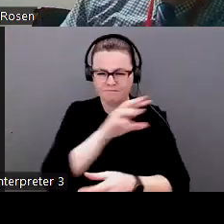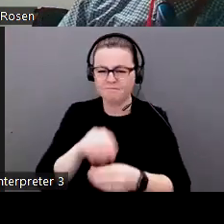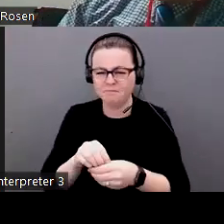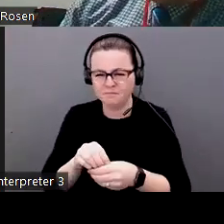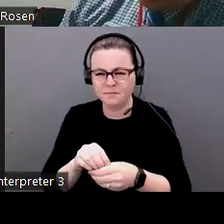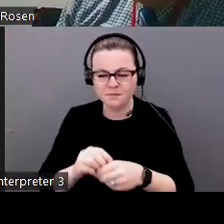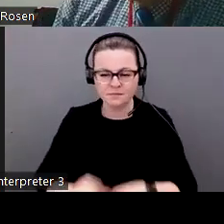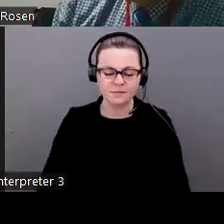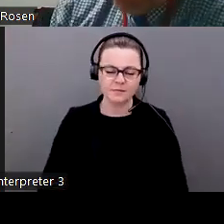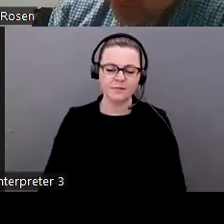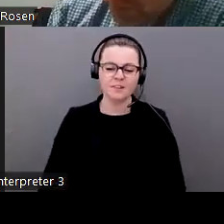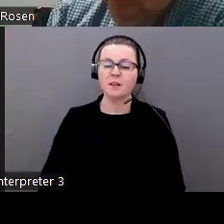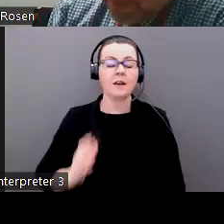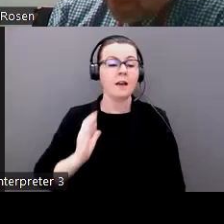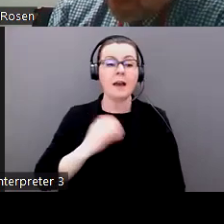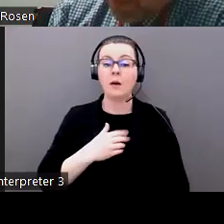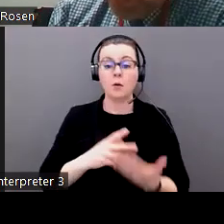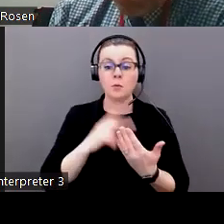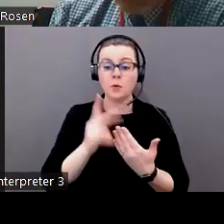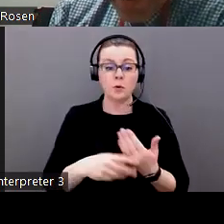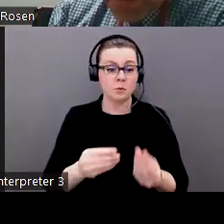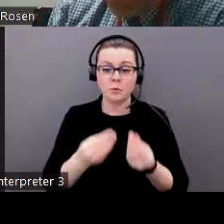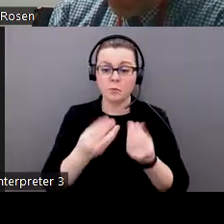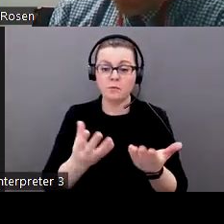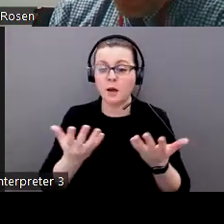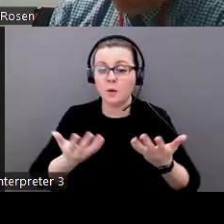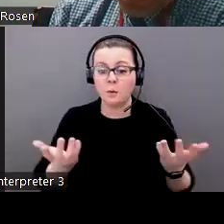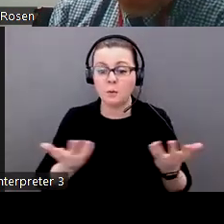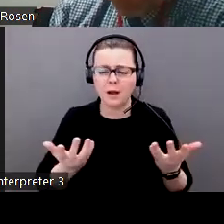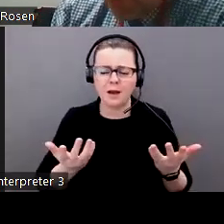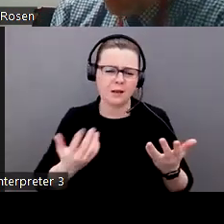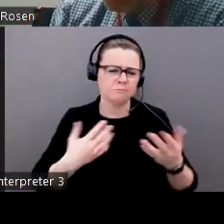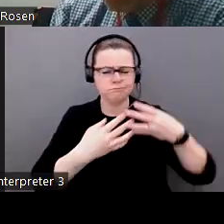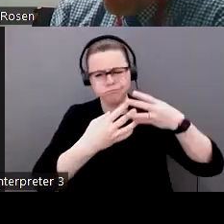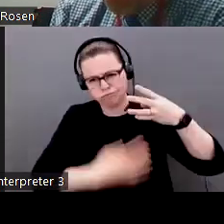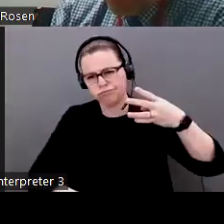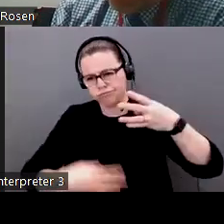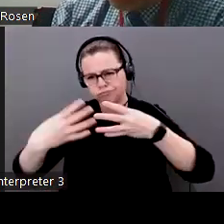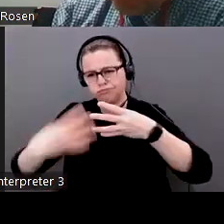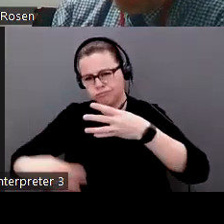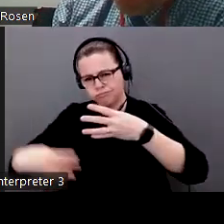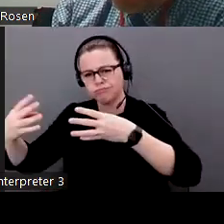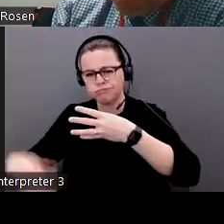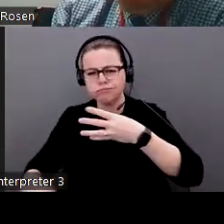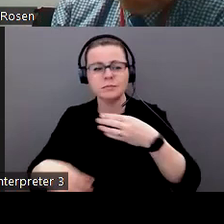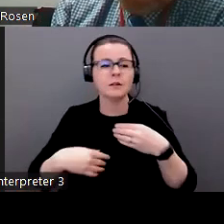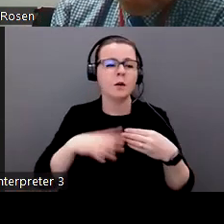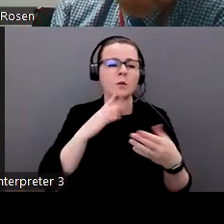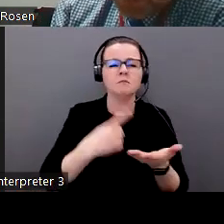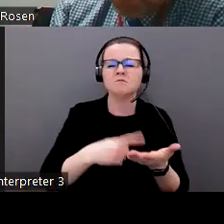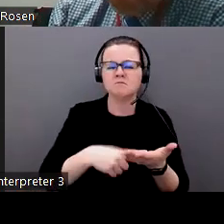So what does our program do? Well, we do lots of different things, and I'm going to show you a few of them and talk about